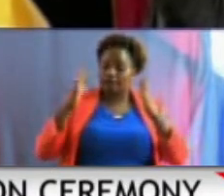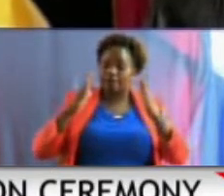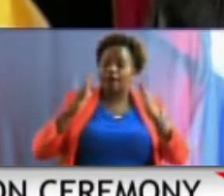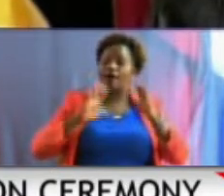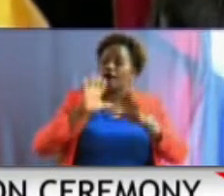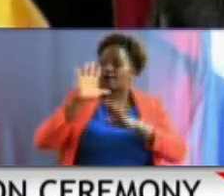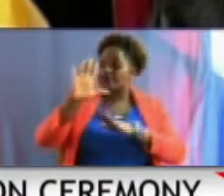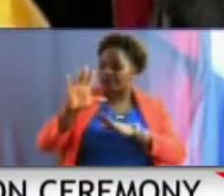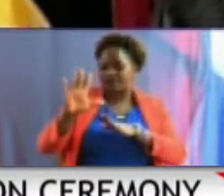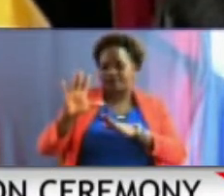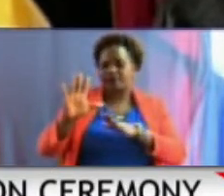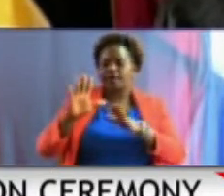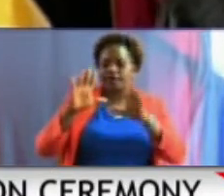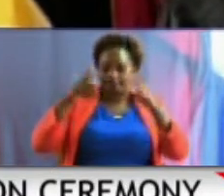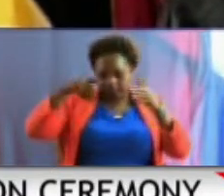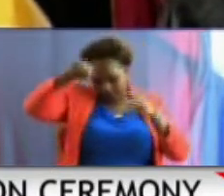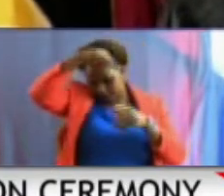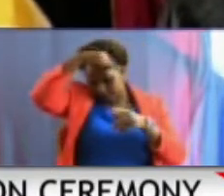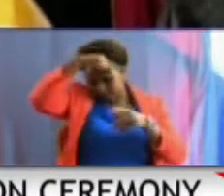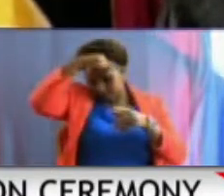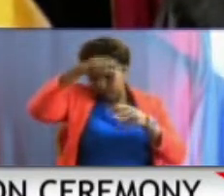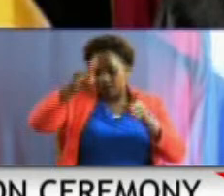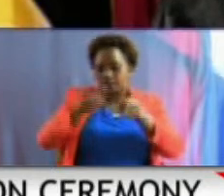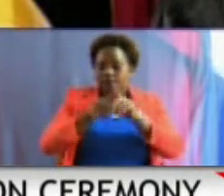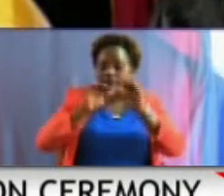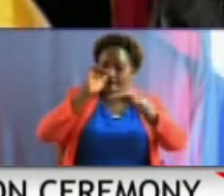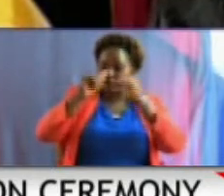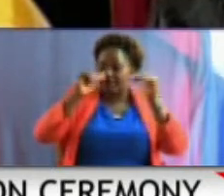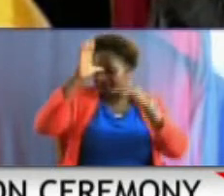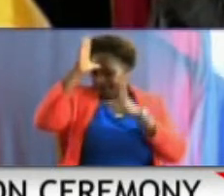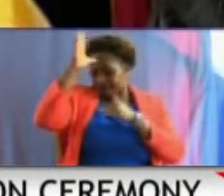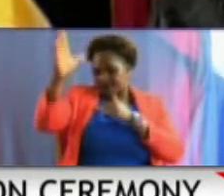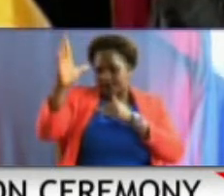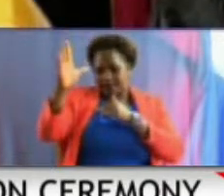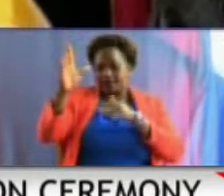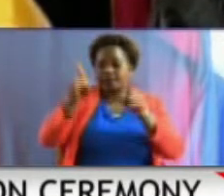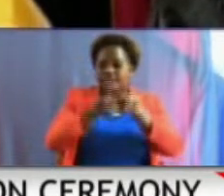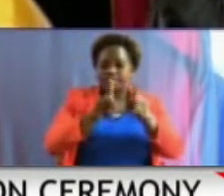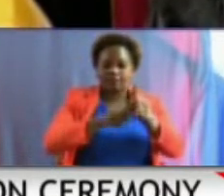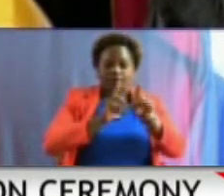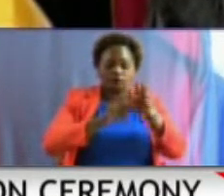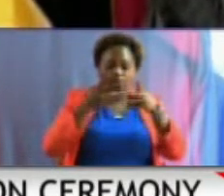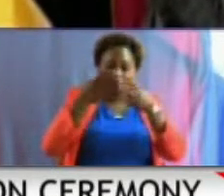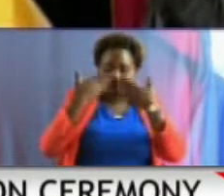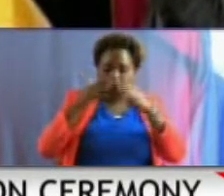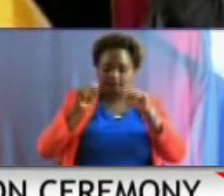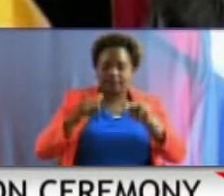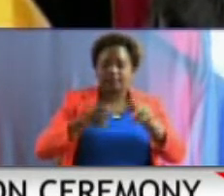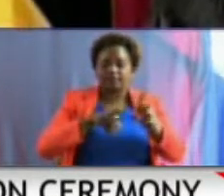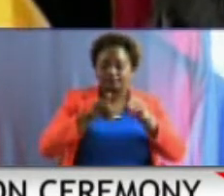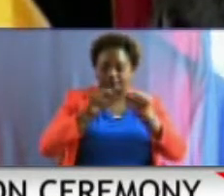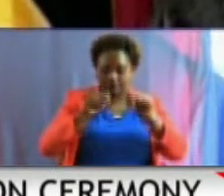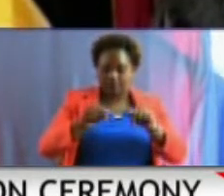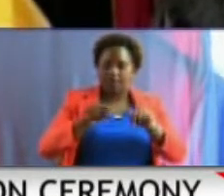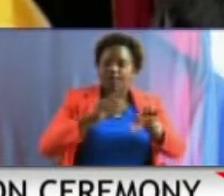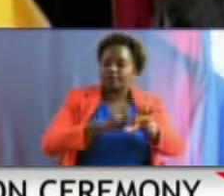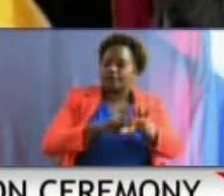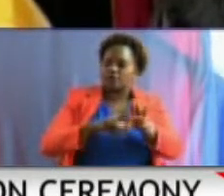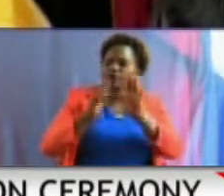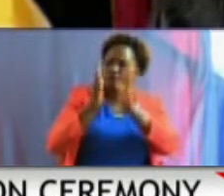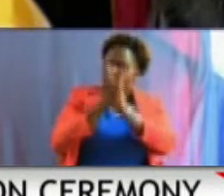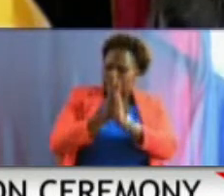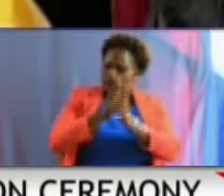5th graduation. Heavenly Father, as we complete this journey, we pray that,